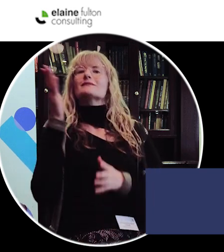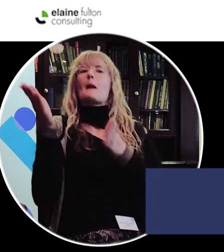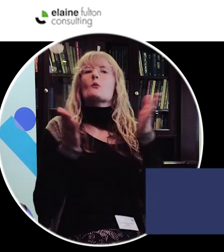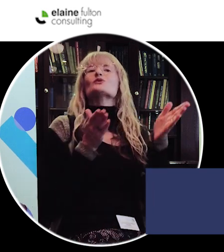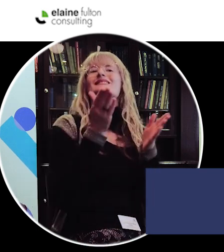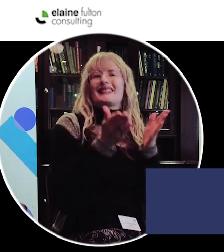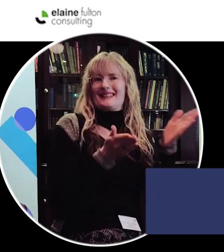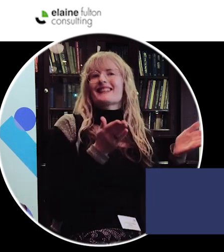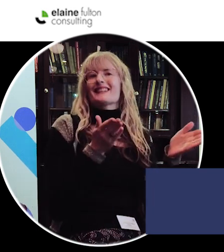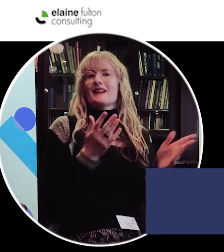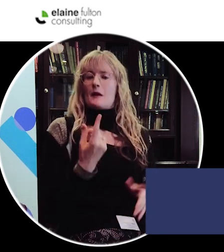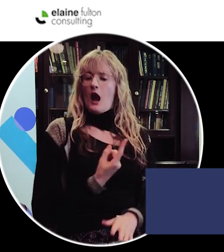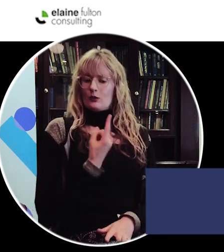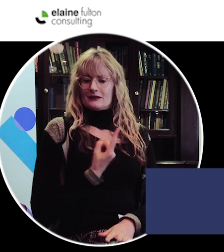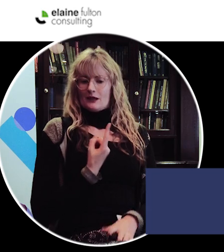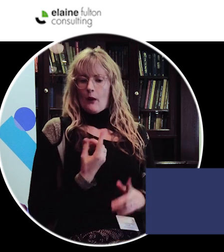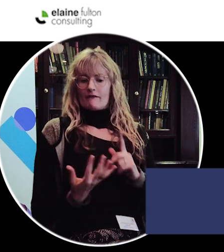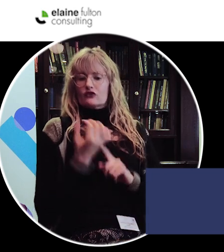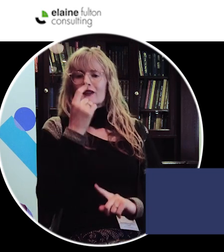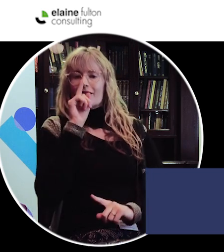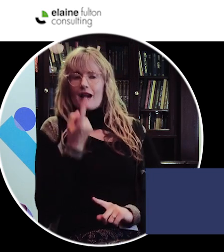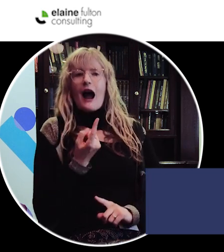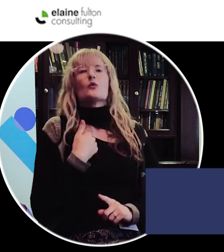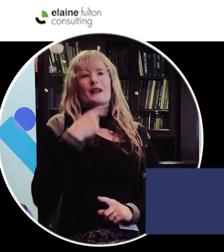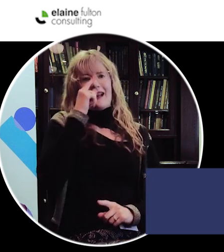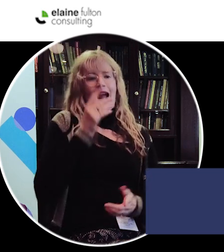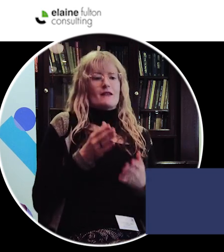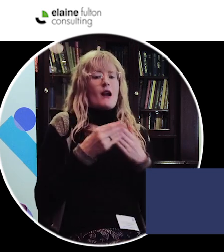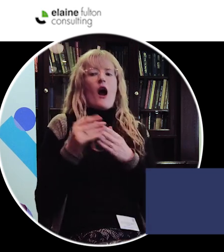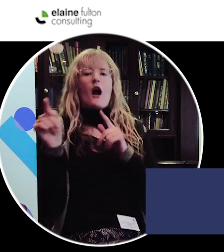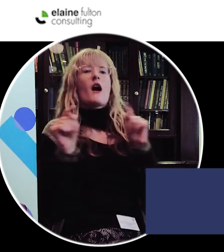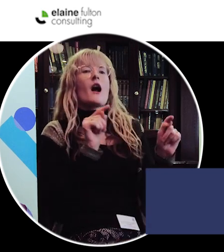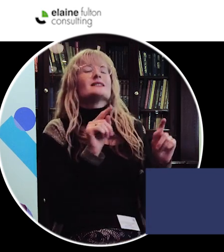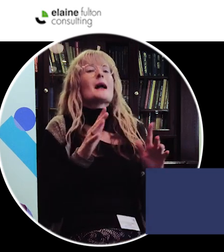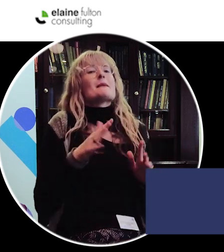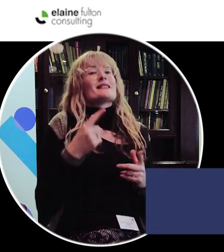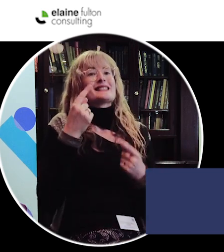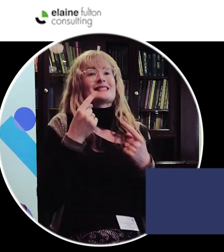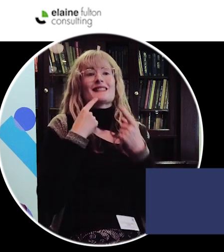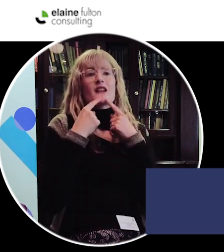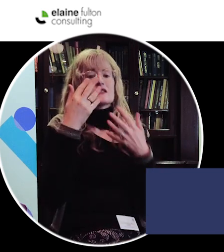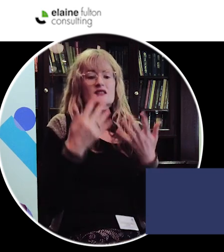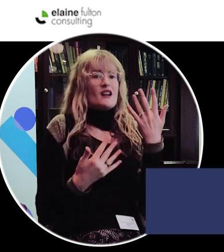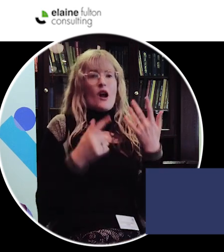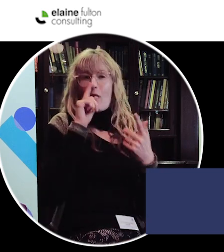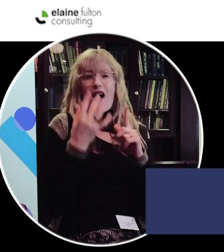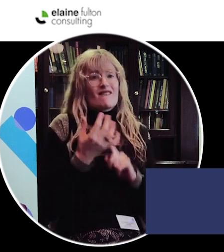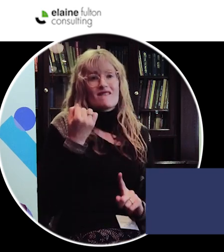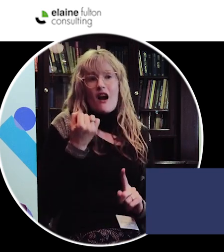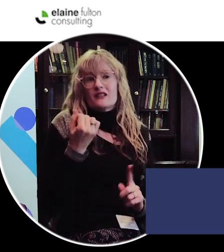may not be able to find the data that we need to demonstrate the impact. However, going into this, we understand those